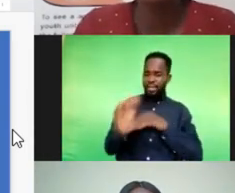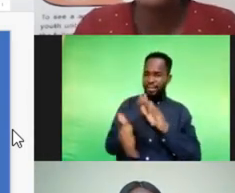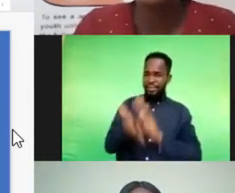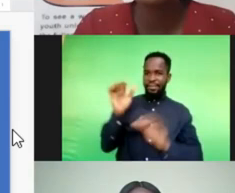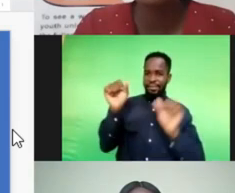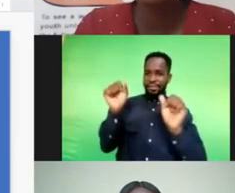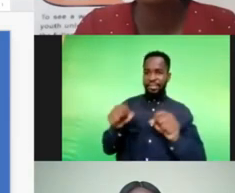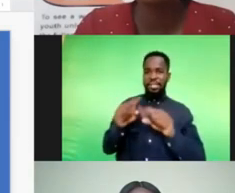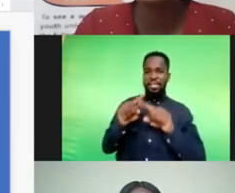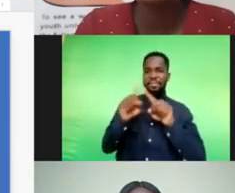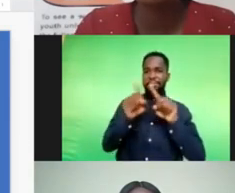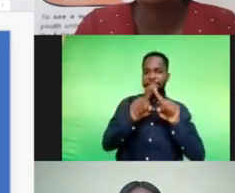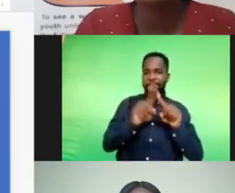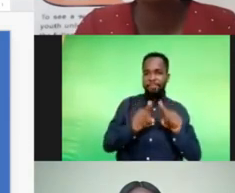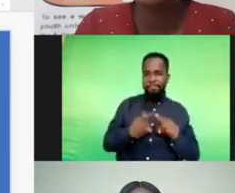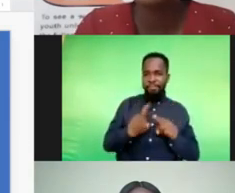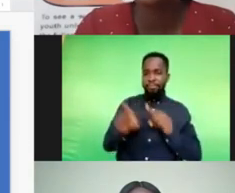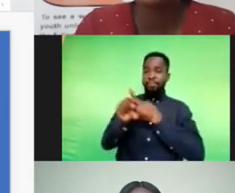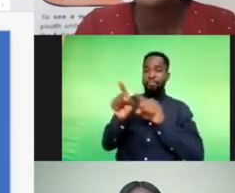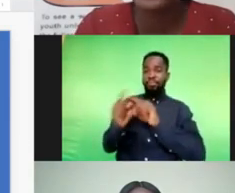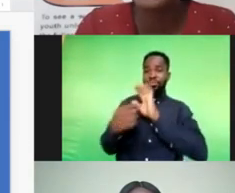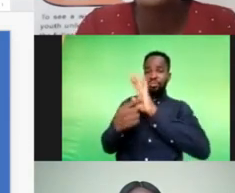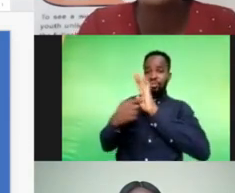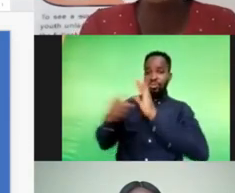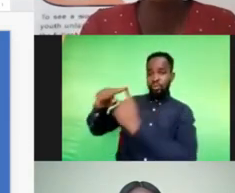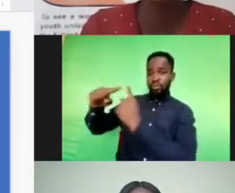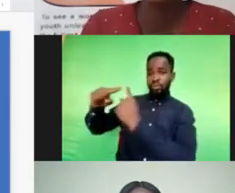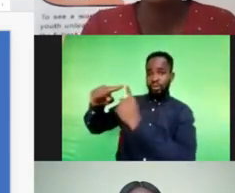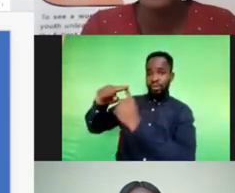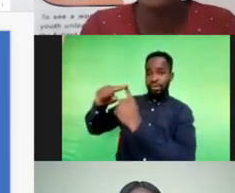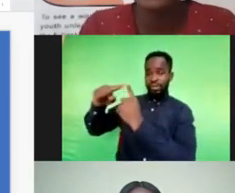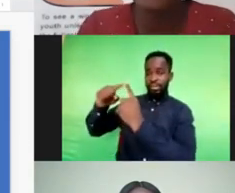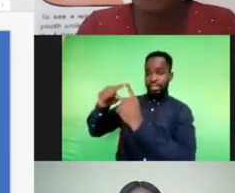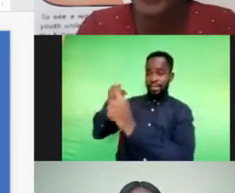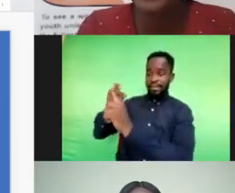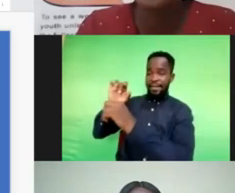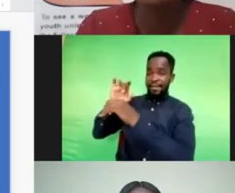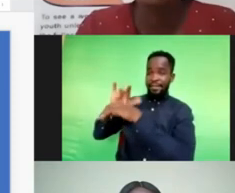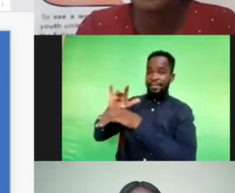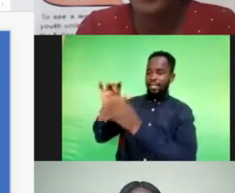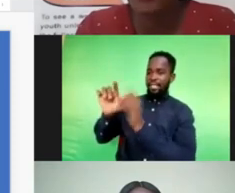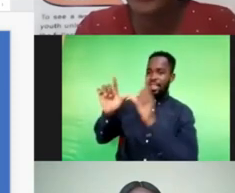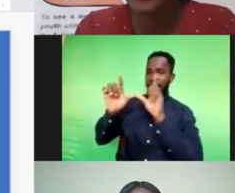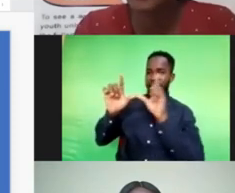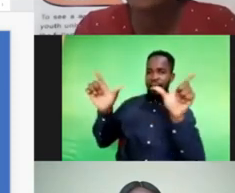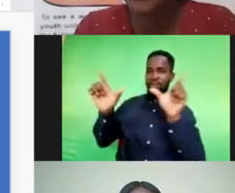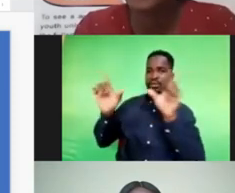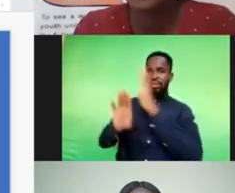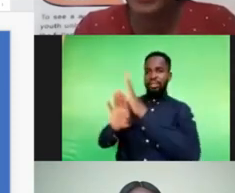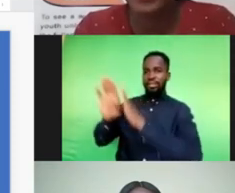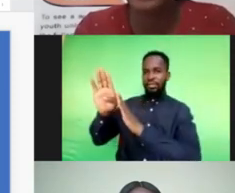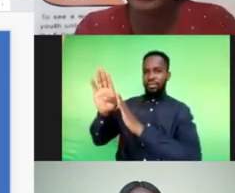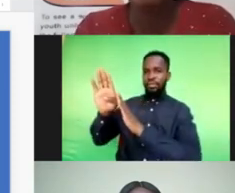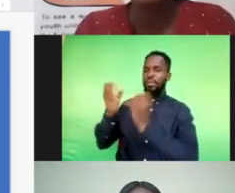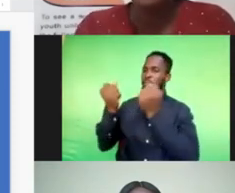numerous studies have demonstrated the positive effect on early intervention on language development for the majority of children